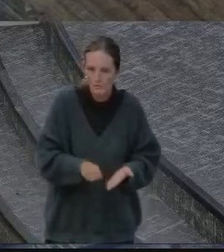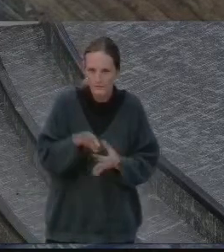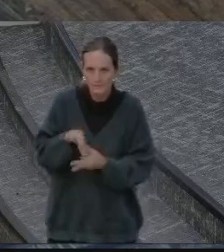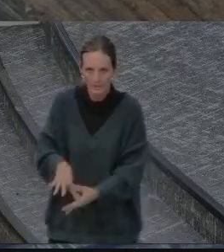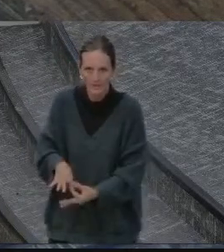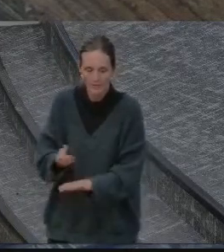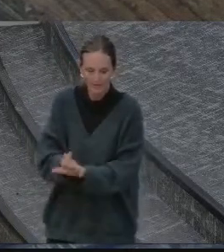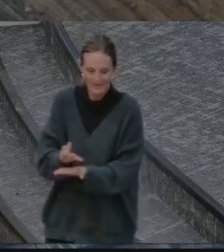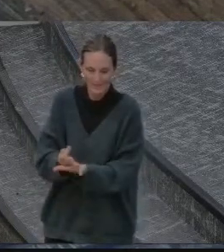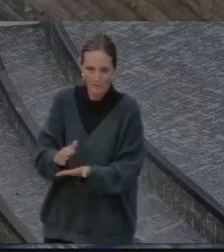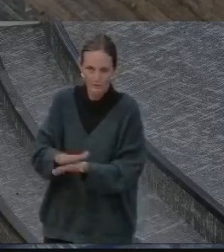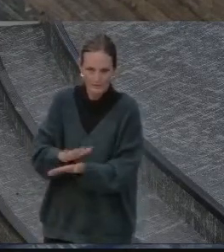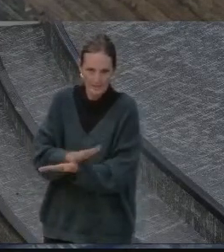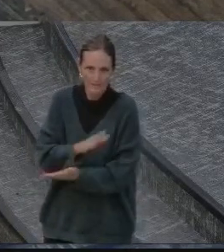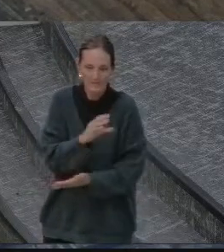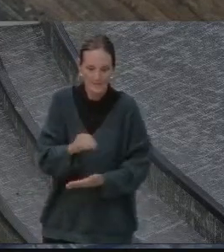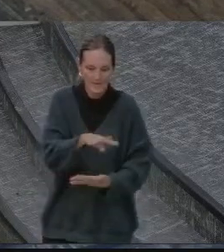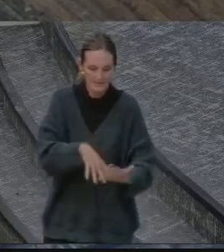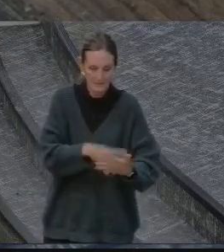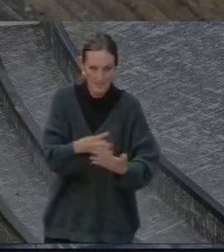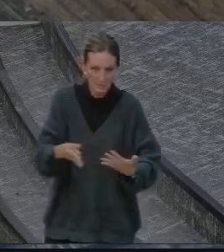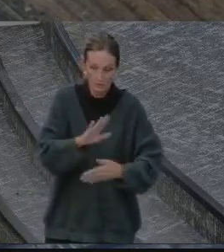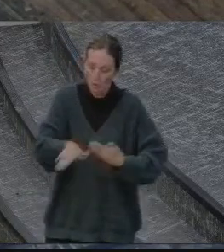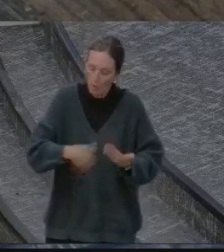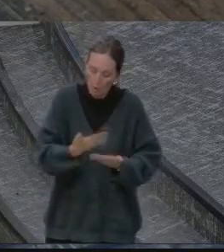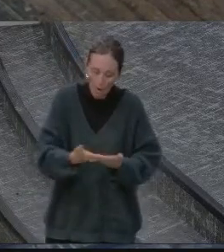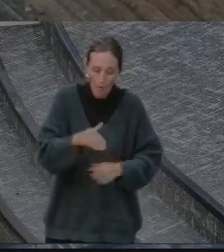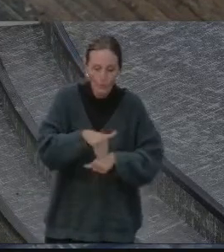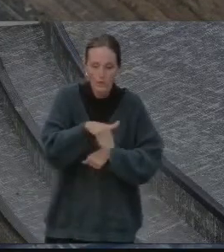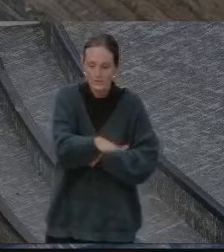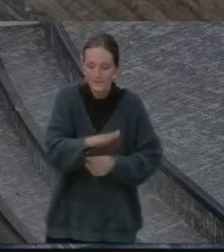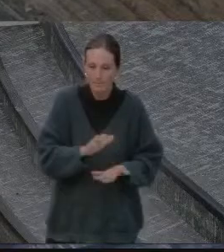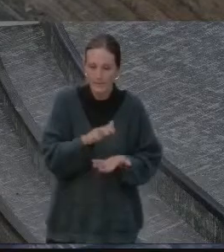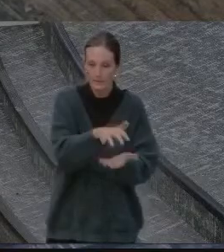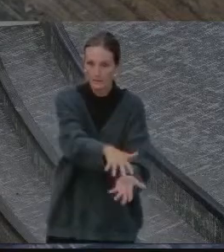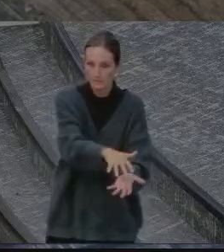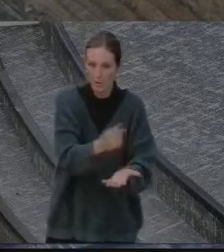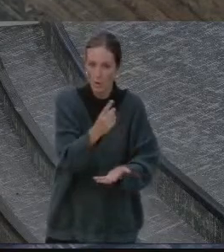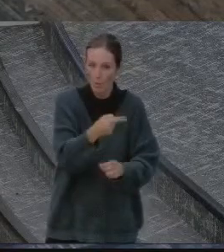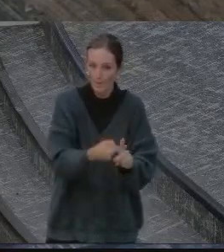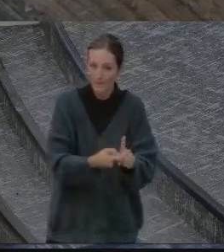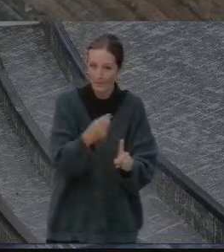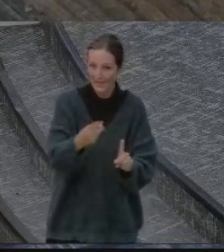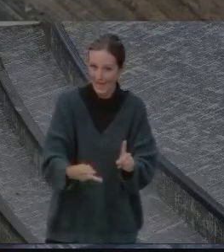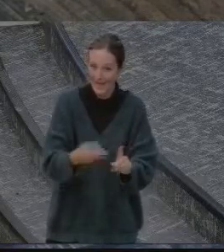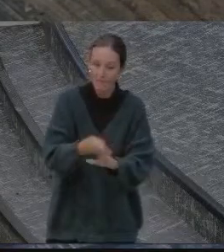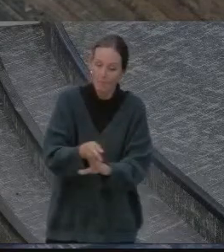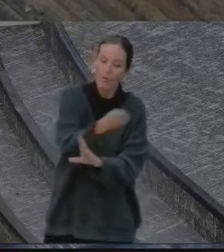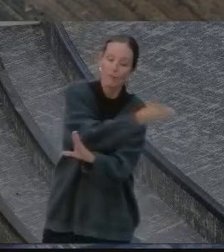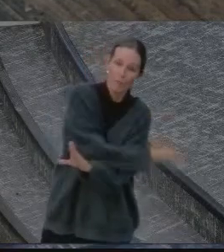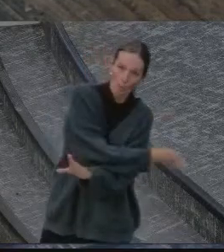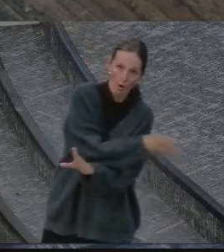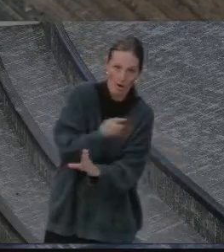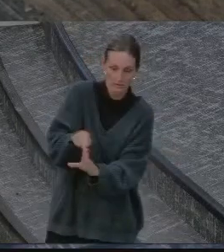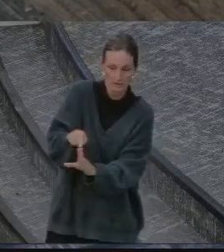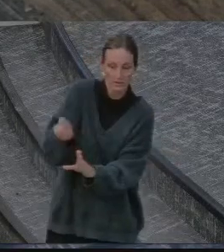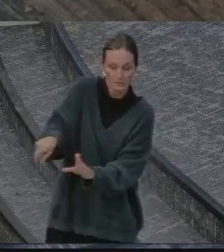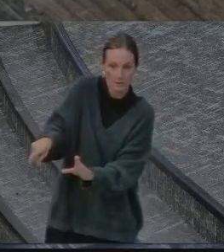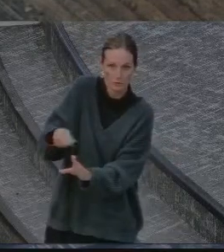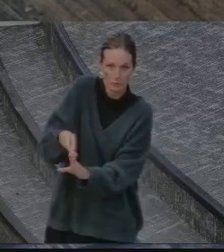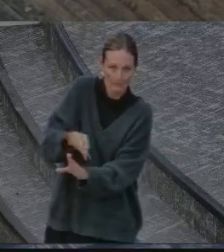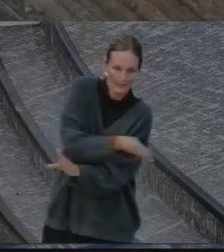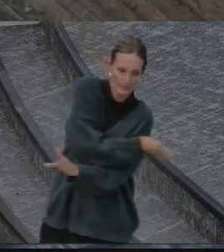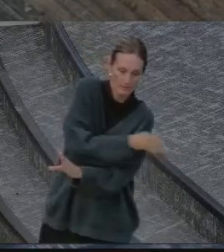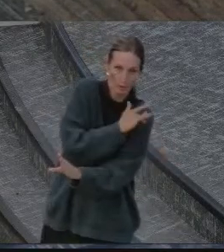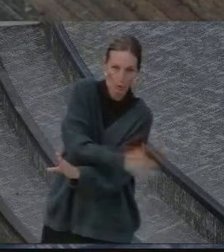our schedules. So all of those were submitted a month and a half of when they normally would have to be submitted to our